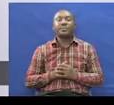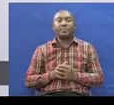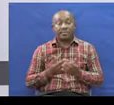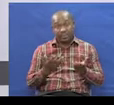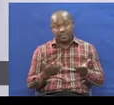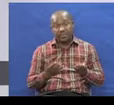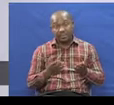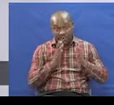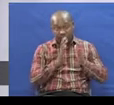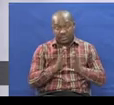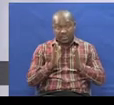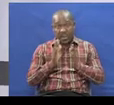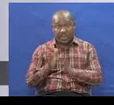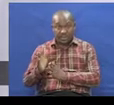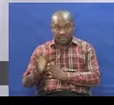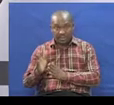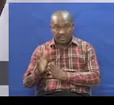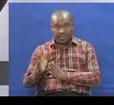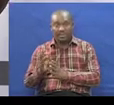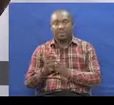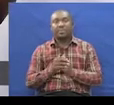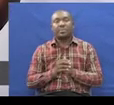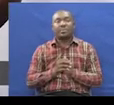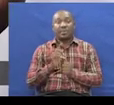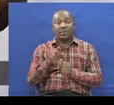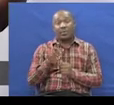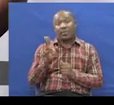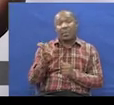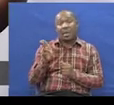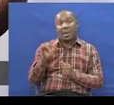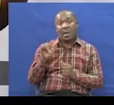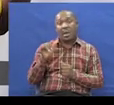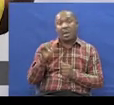Preparation of hydrogen